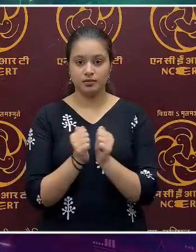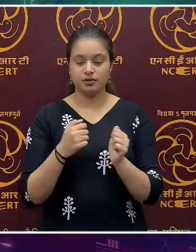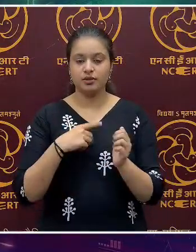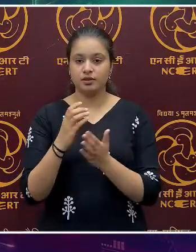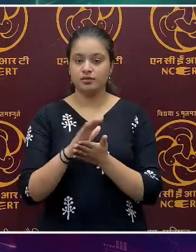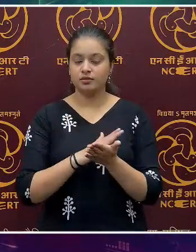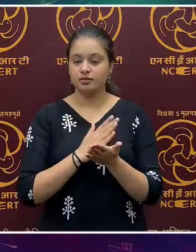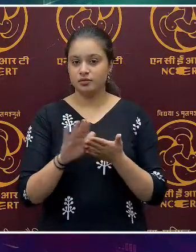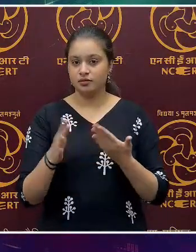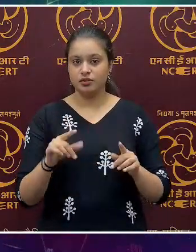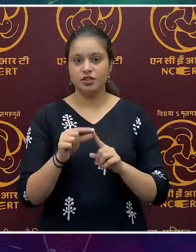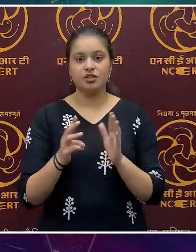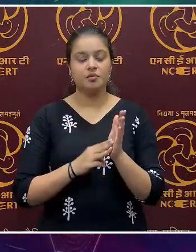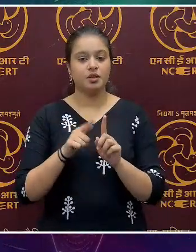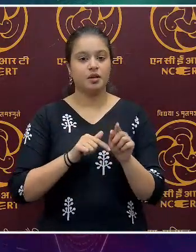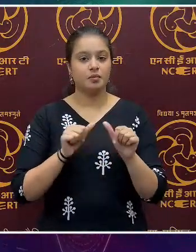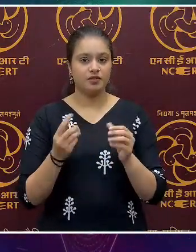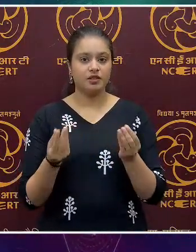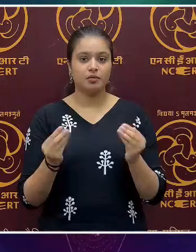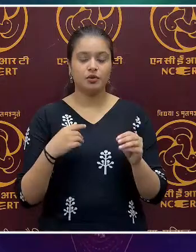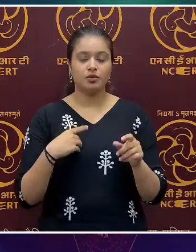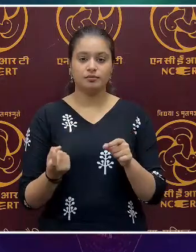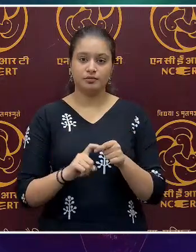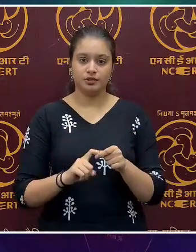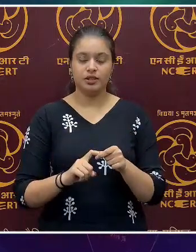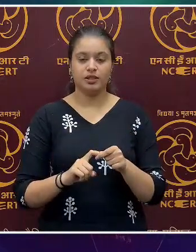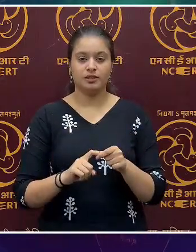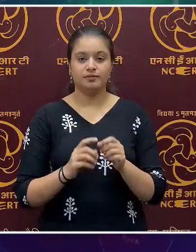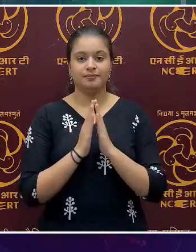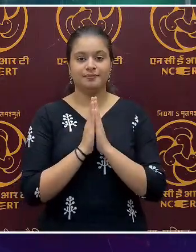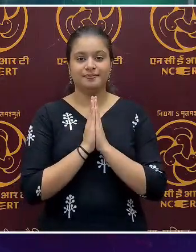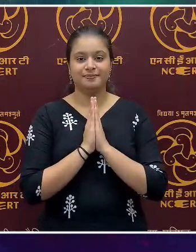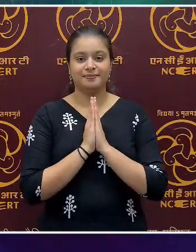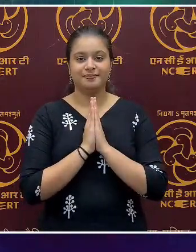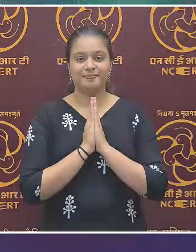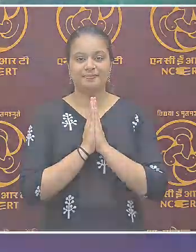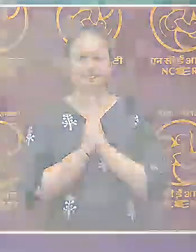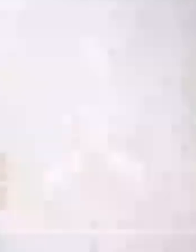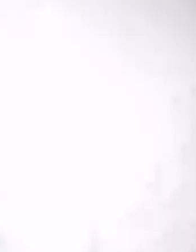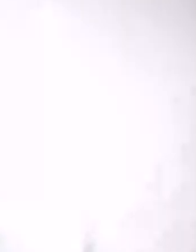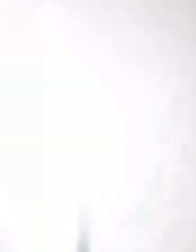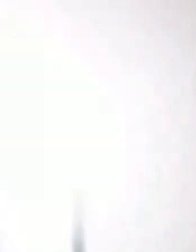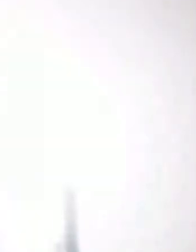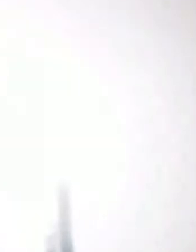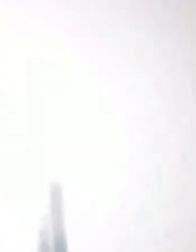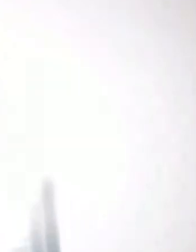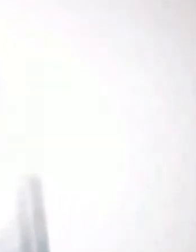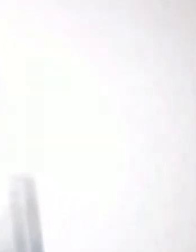stay tuned to PM eVidya channel for more informative programs. Namaskar.